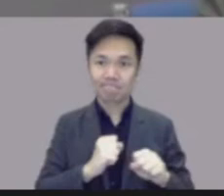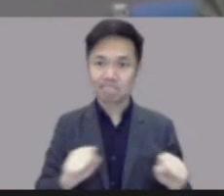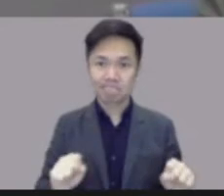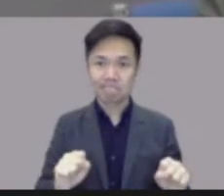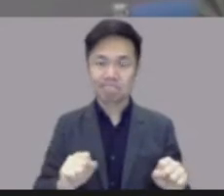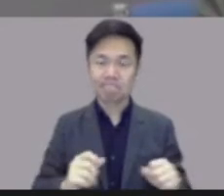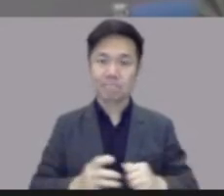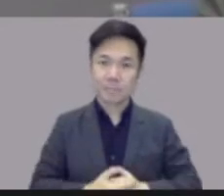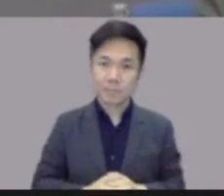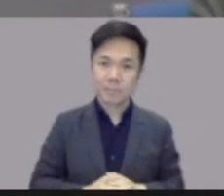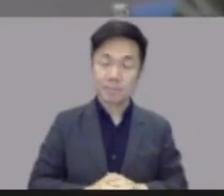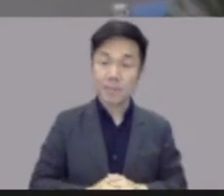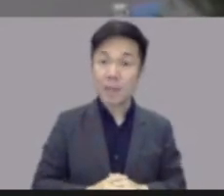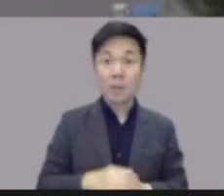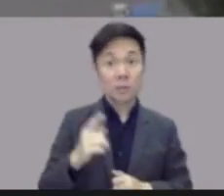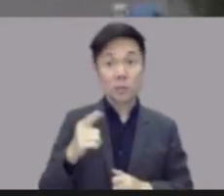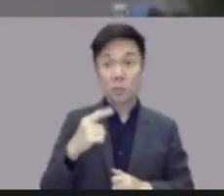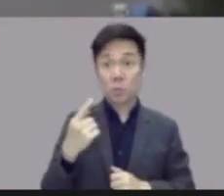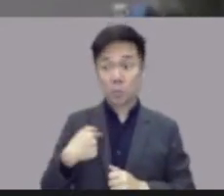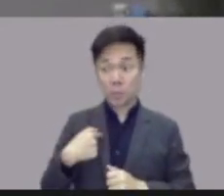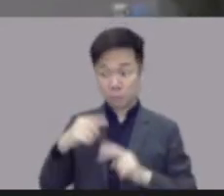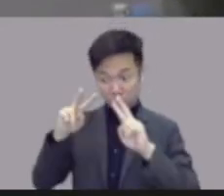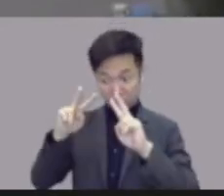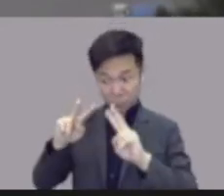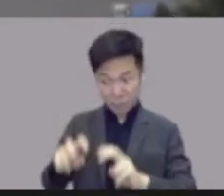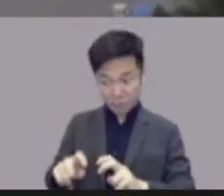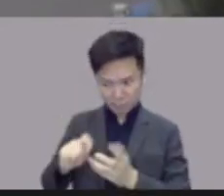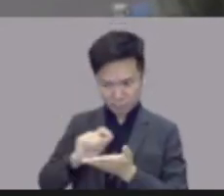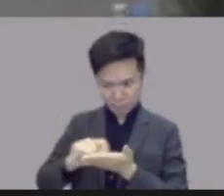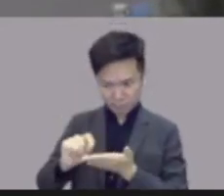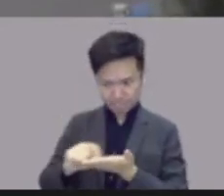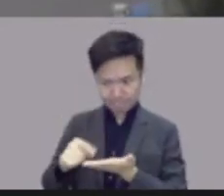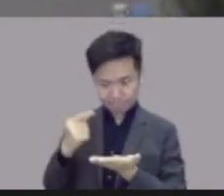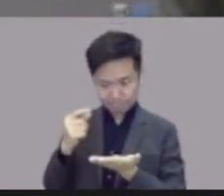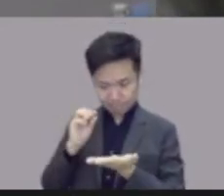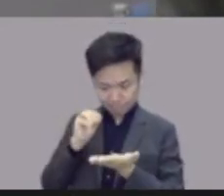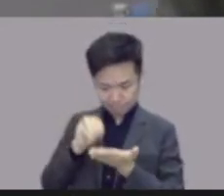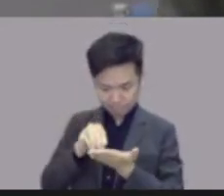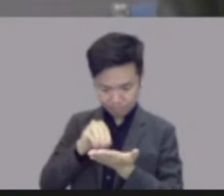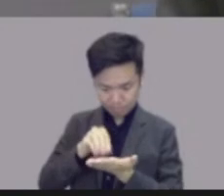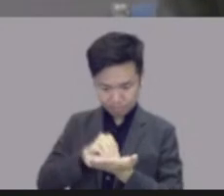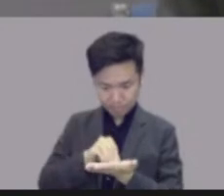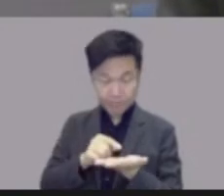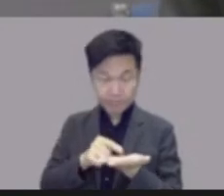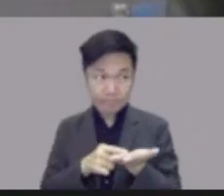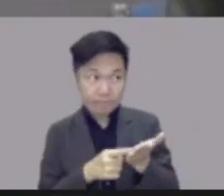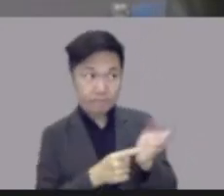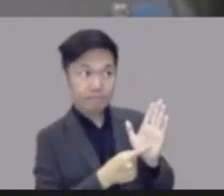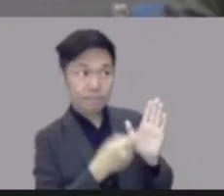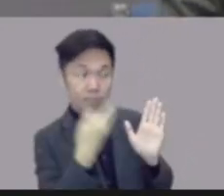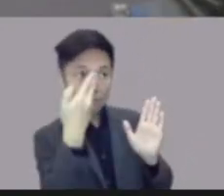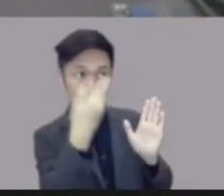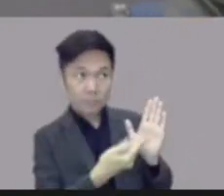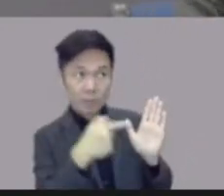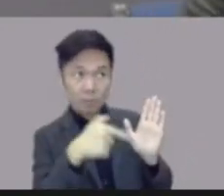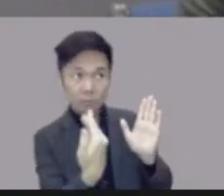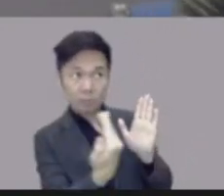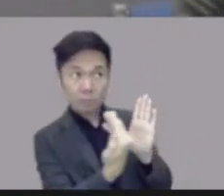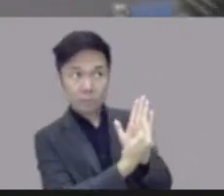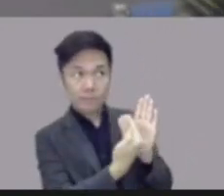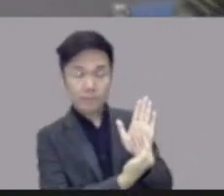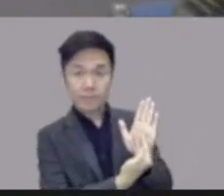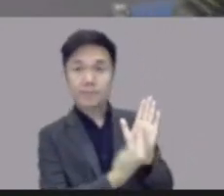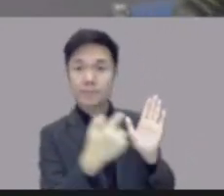evidence-based approach is a key in promoting integrated planning evidence-based approach supported by best available